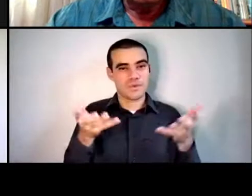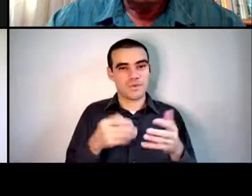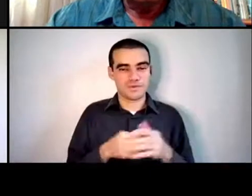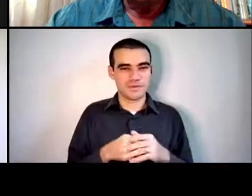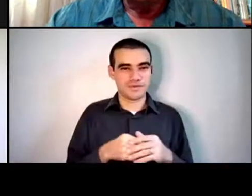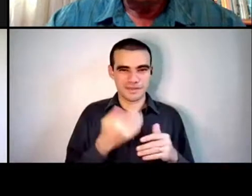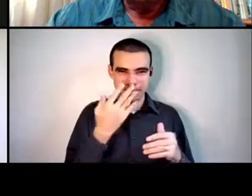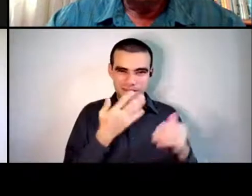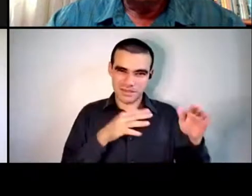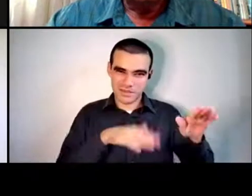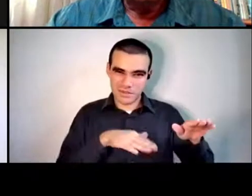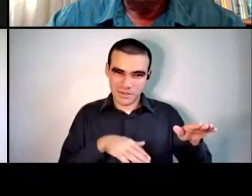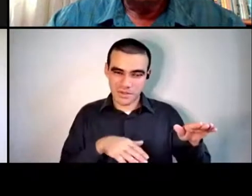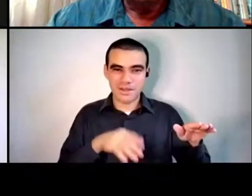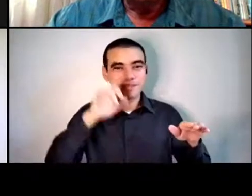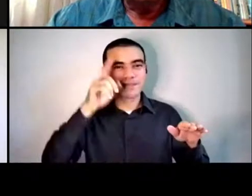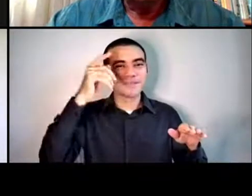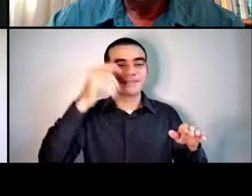current pedagogy.